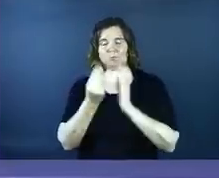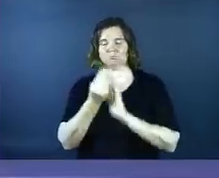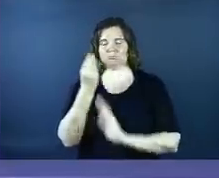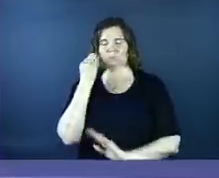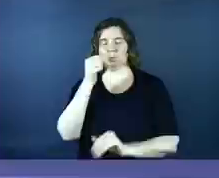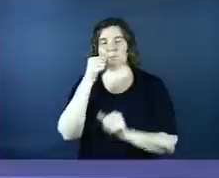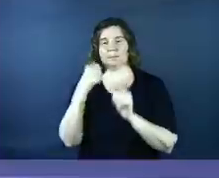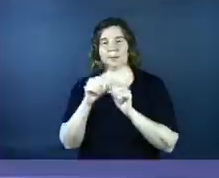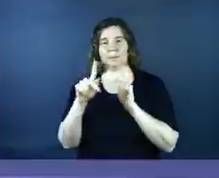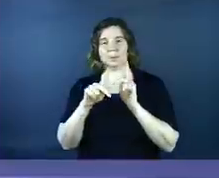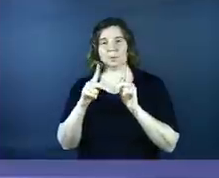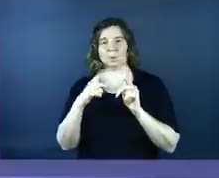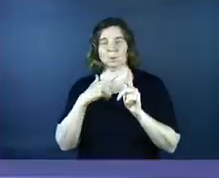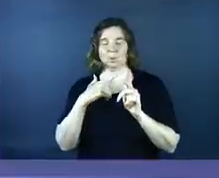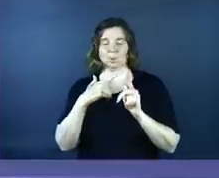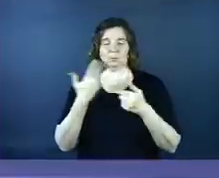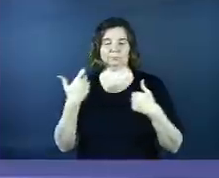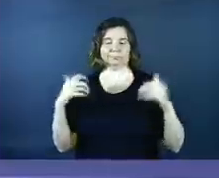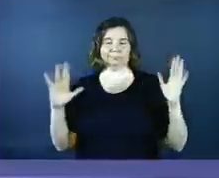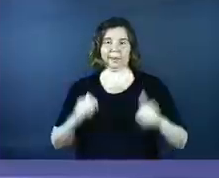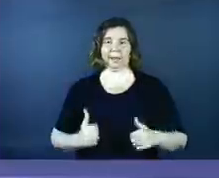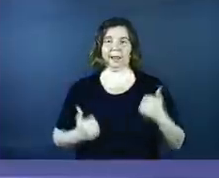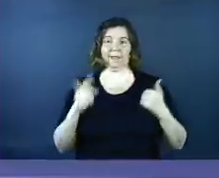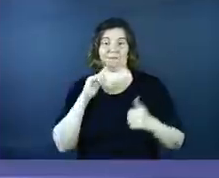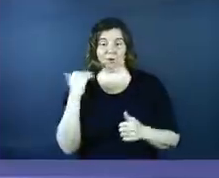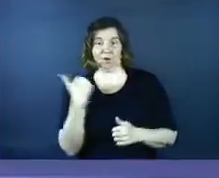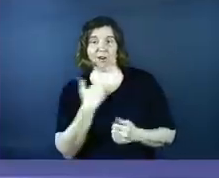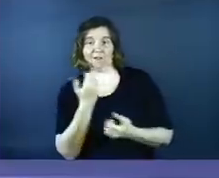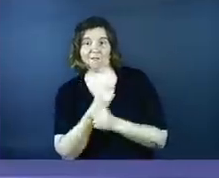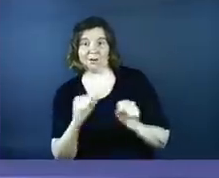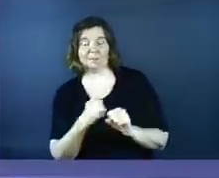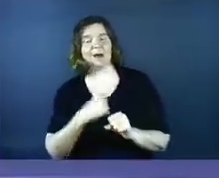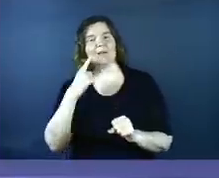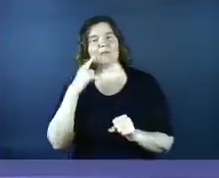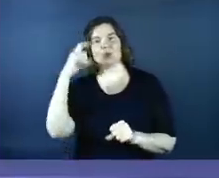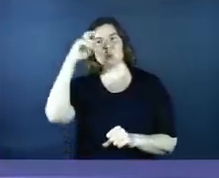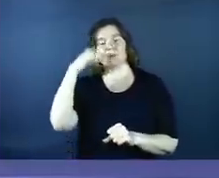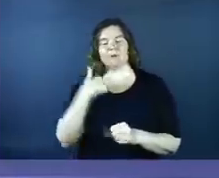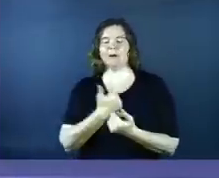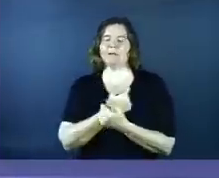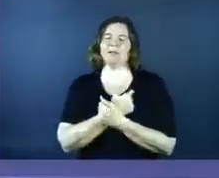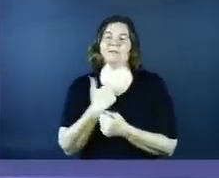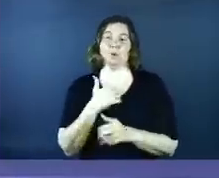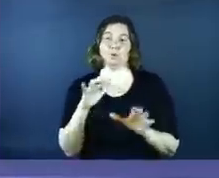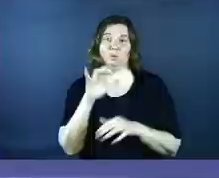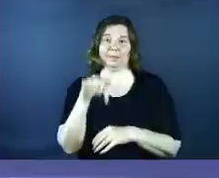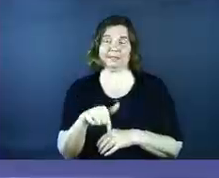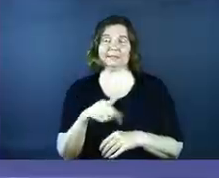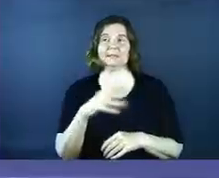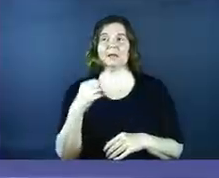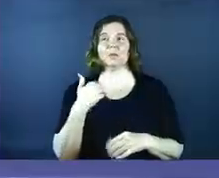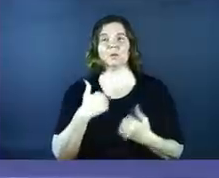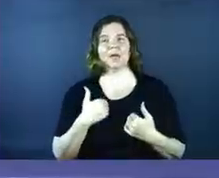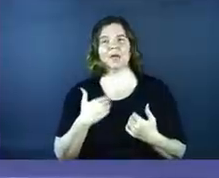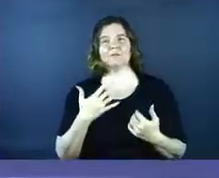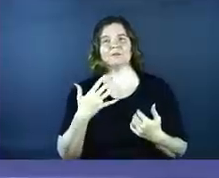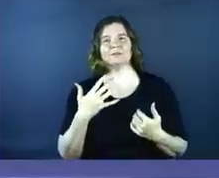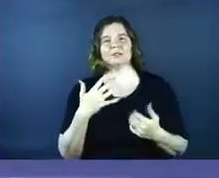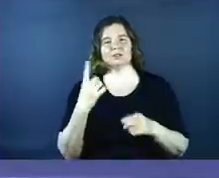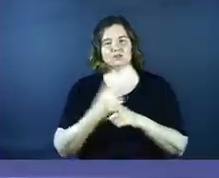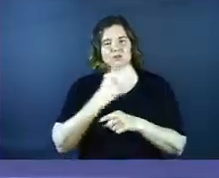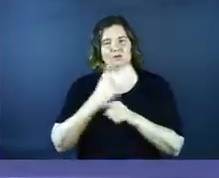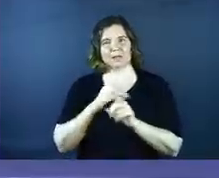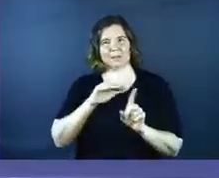remembering those who have paid the ultimate cost for our freedom. And I think it's wise for us. I love that we do this and that we have this